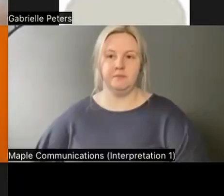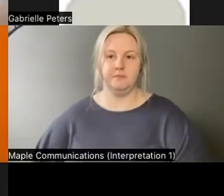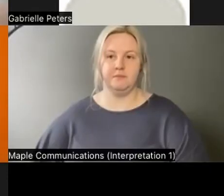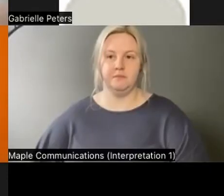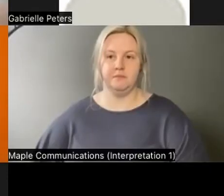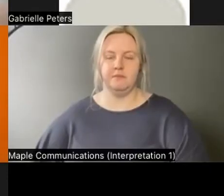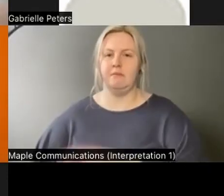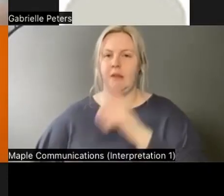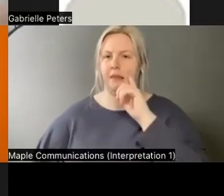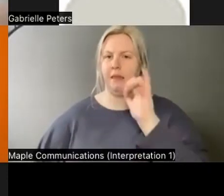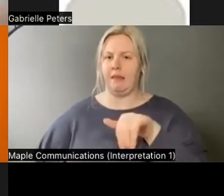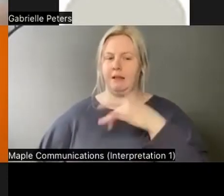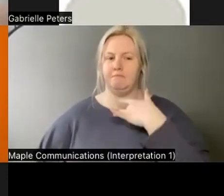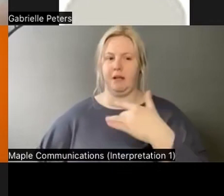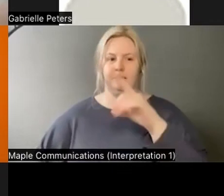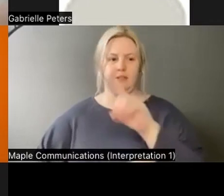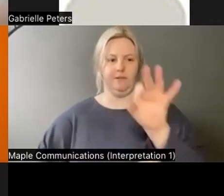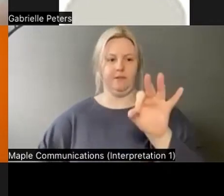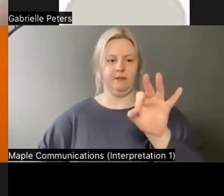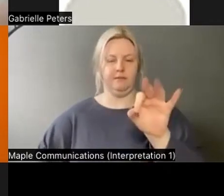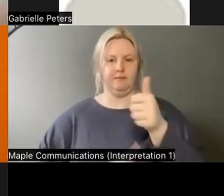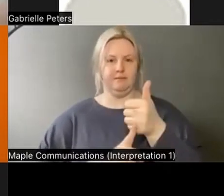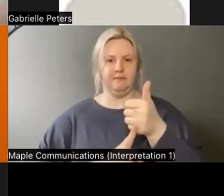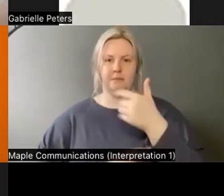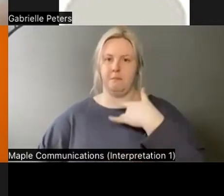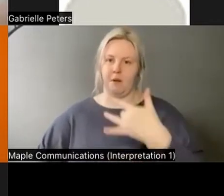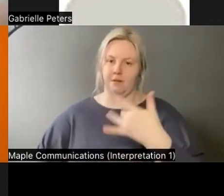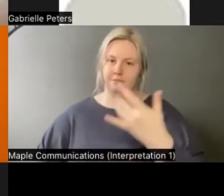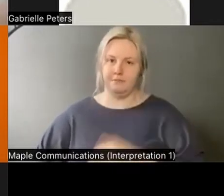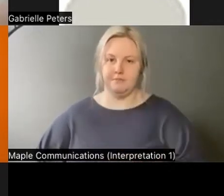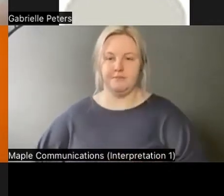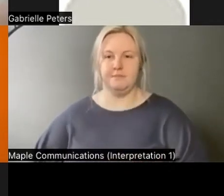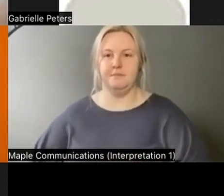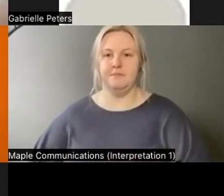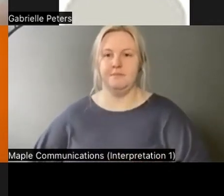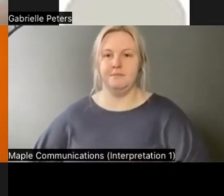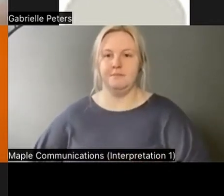It's a filibuster thing. It's part of our ethos, isn't it, Q?